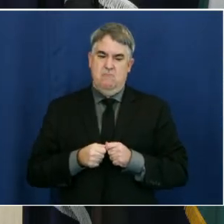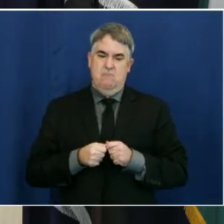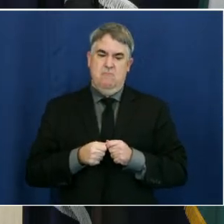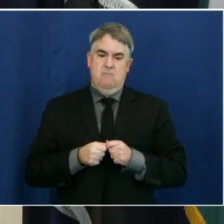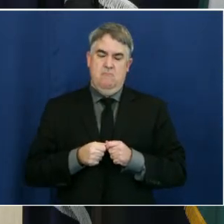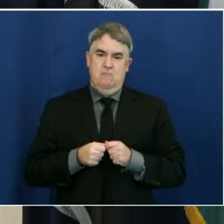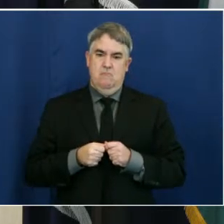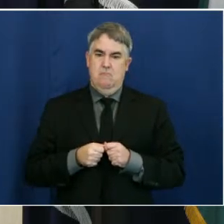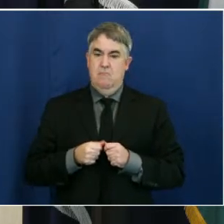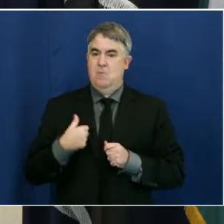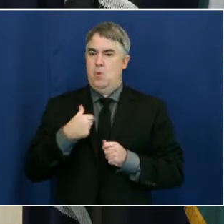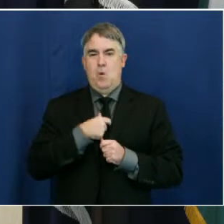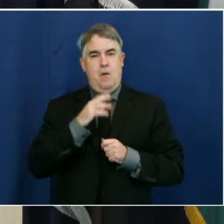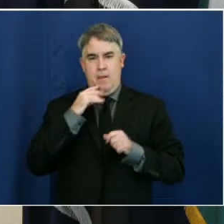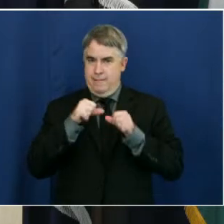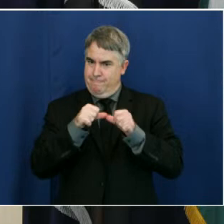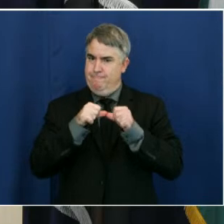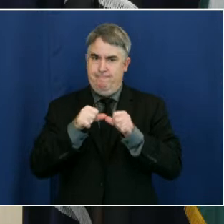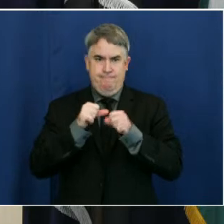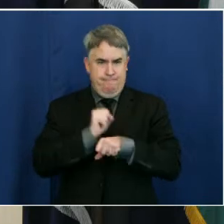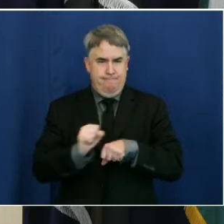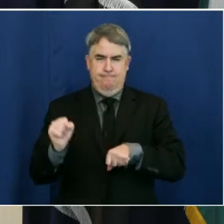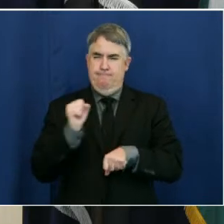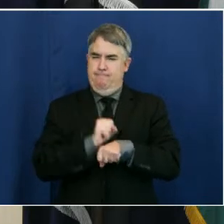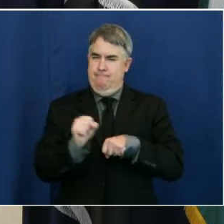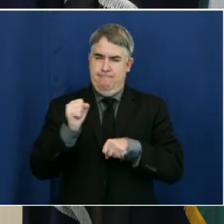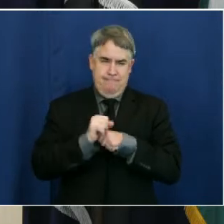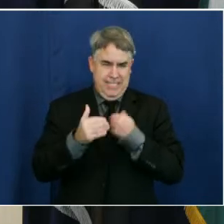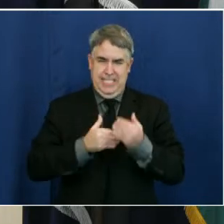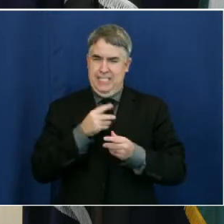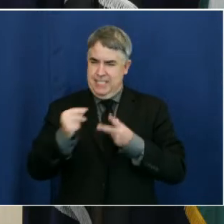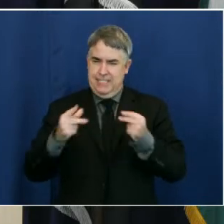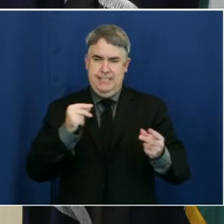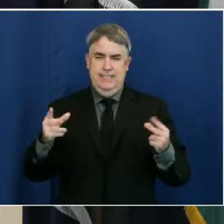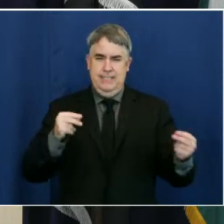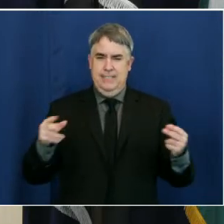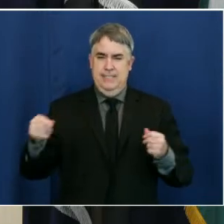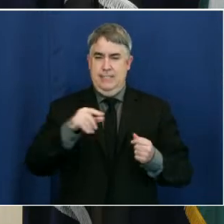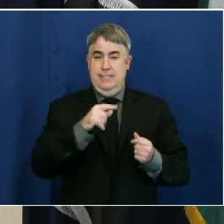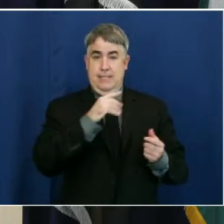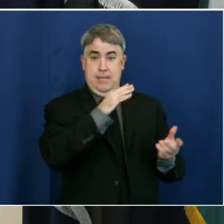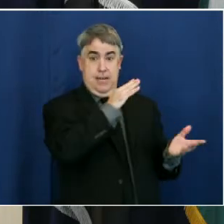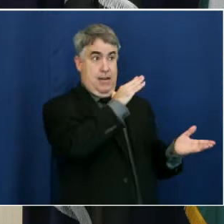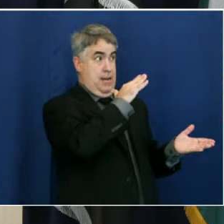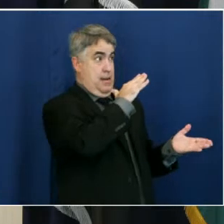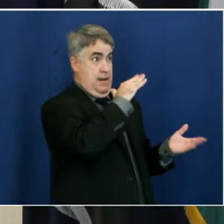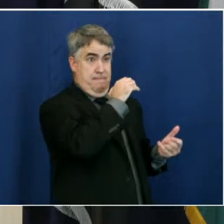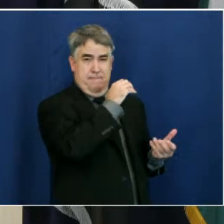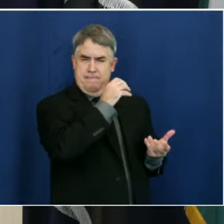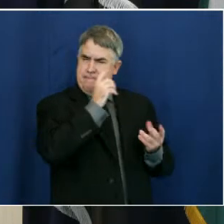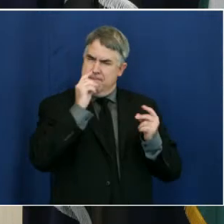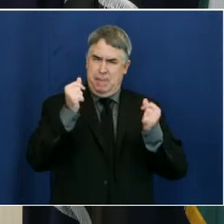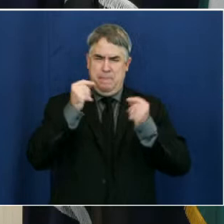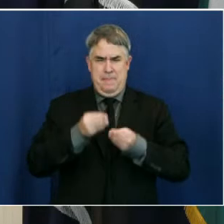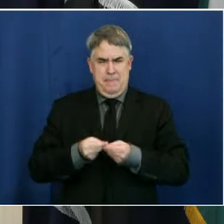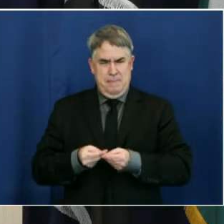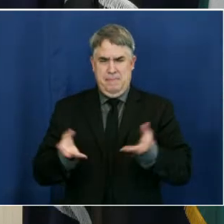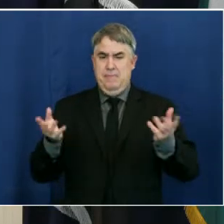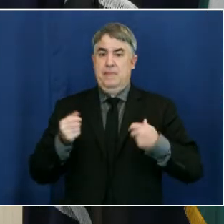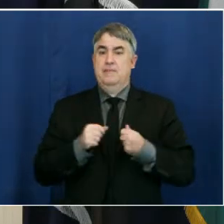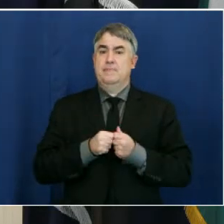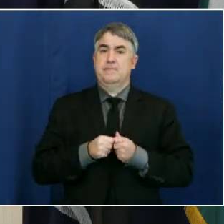we're going to continue to work ahead. And again, the shipment that we just are in the process of receiving now is obviously a